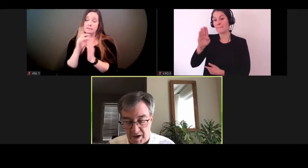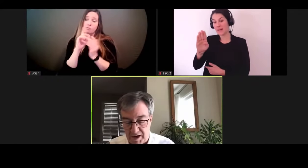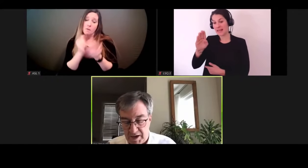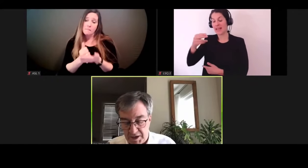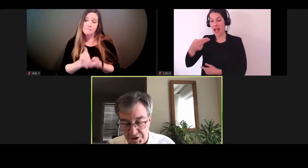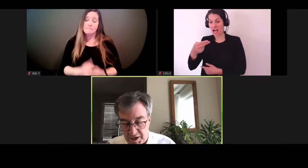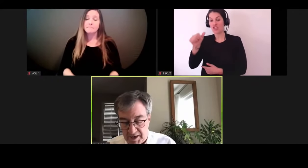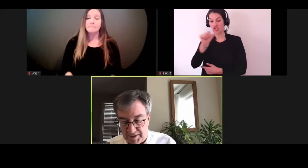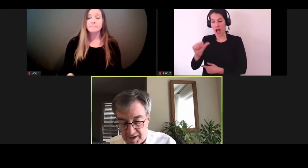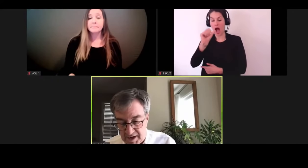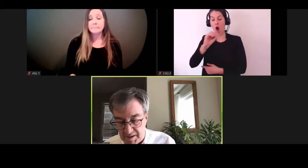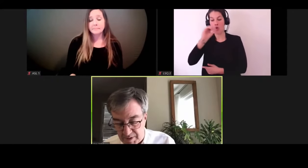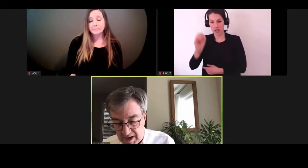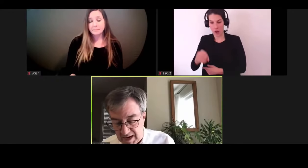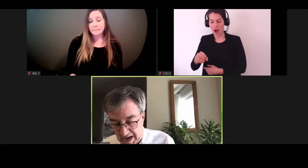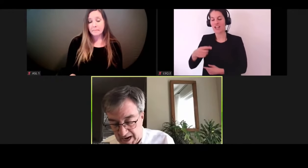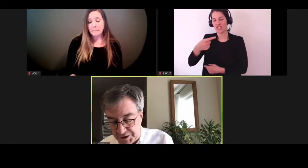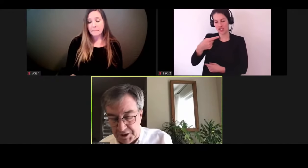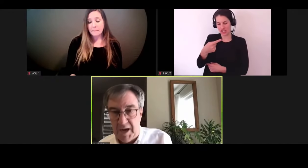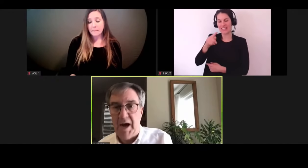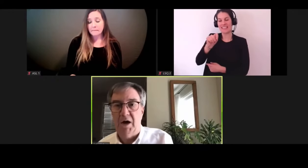gtbh@ottawa.ca.